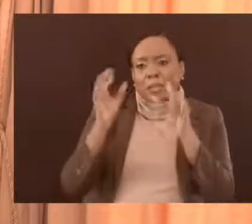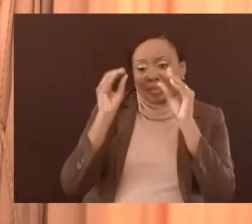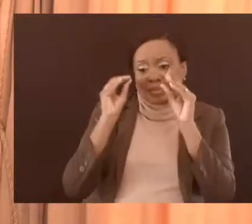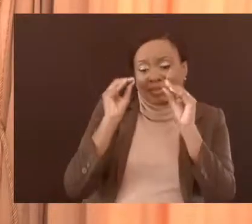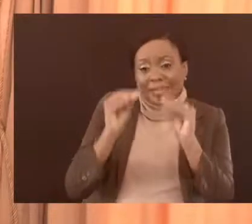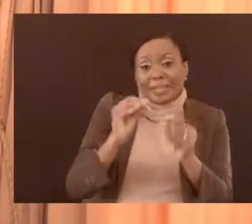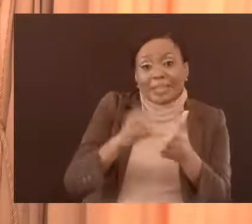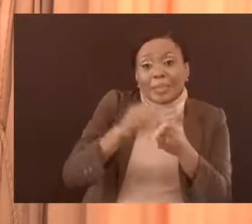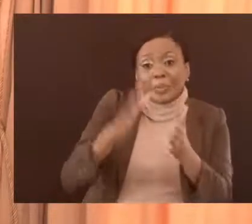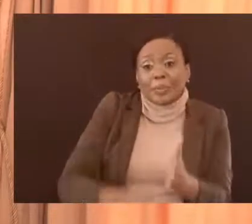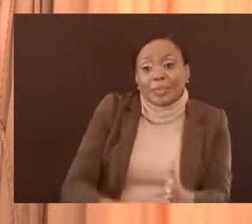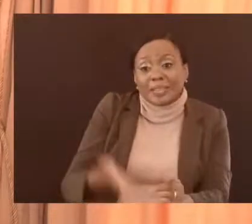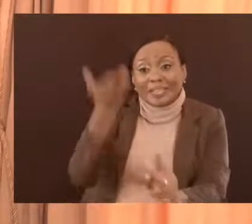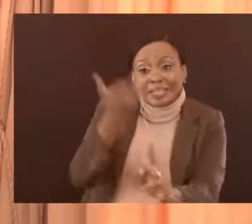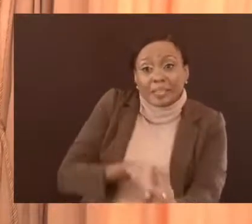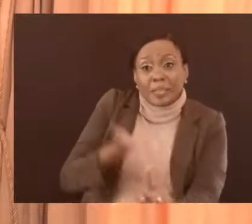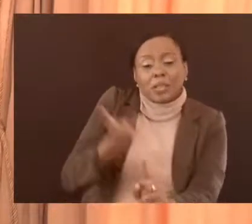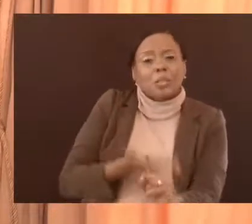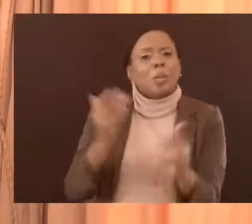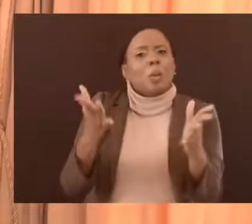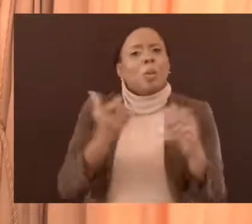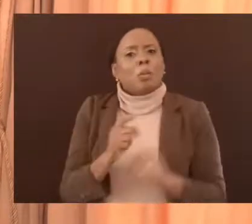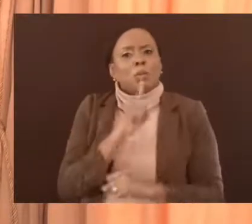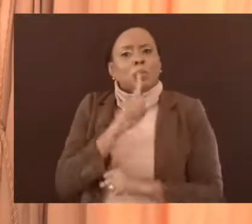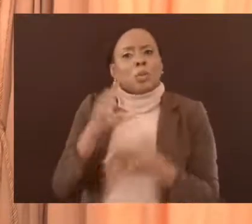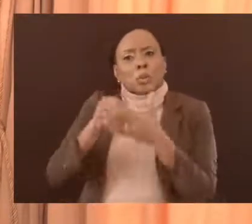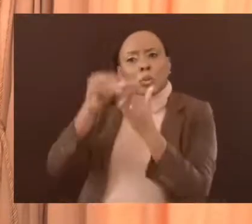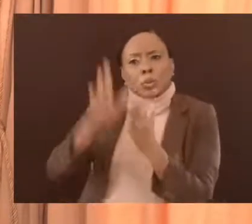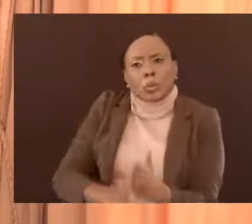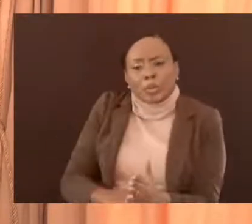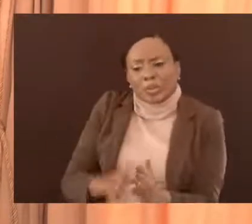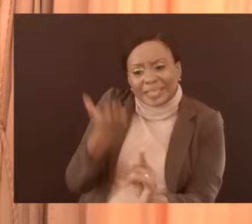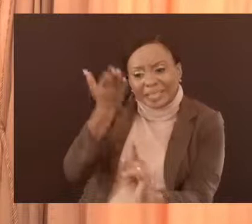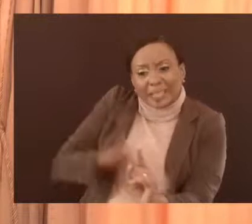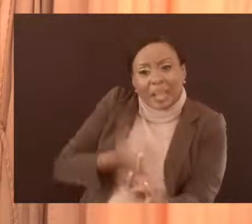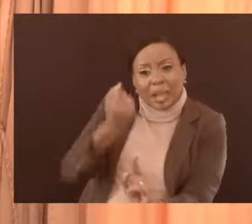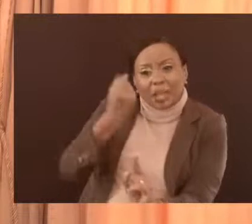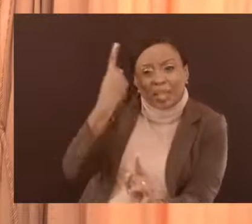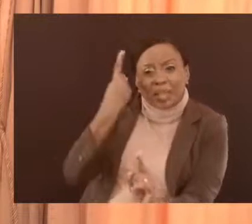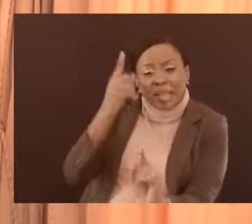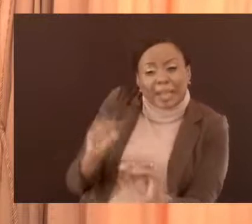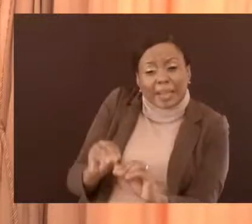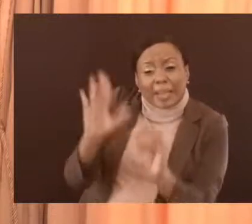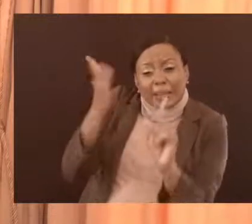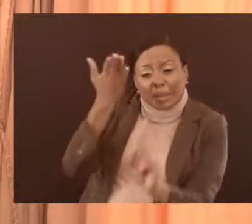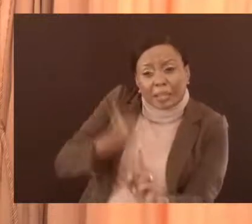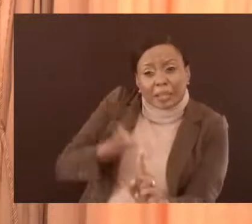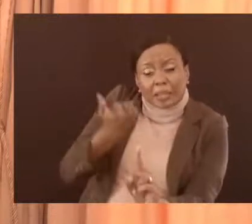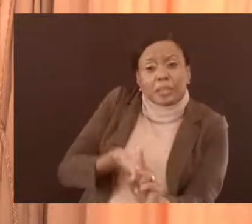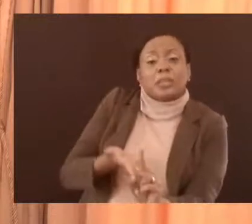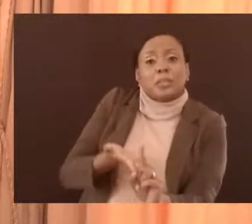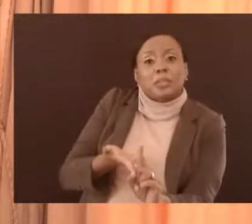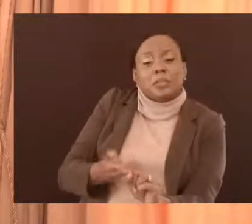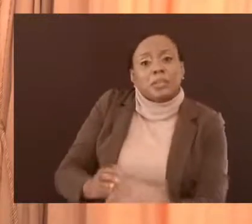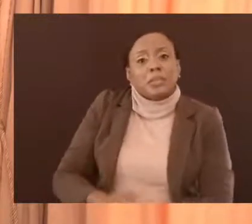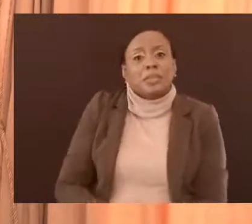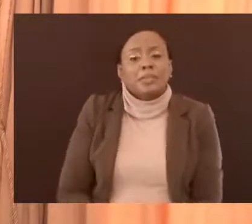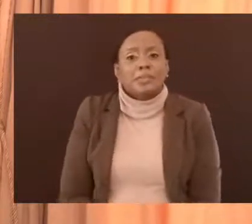student, ensuring that the student understands. We understand also that the